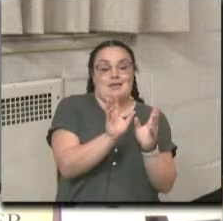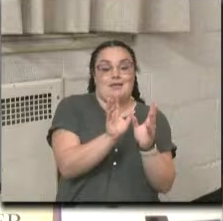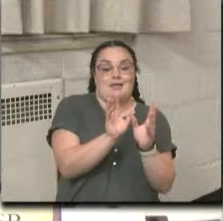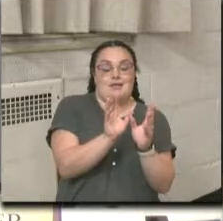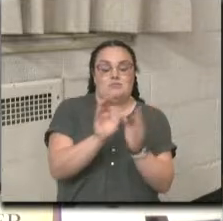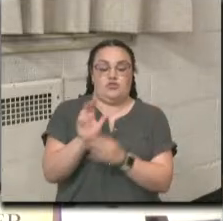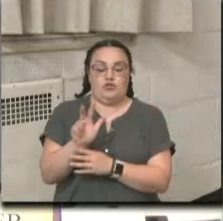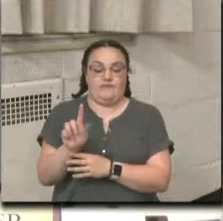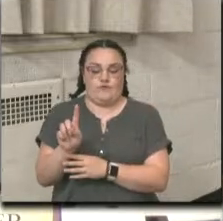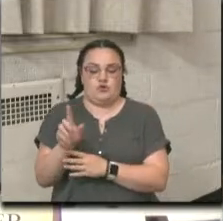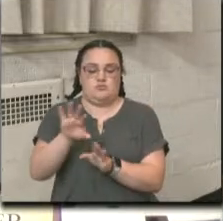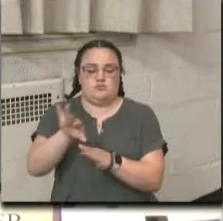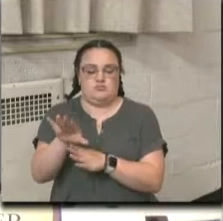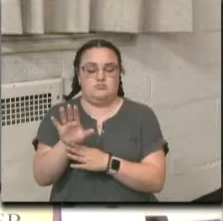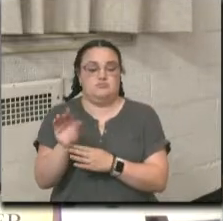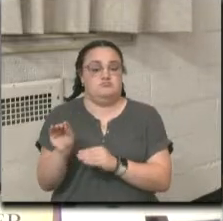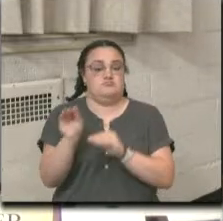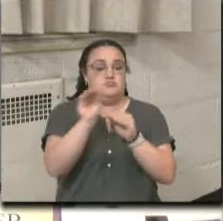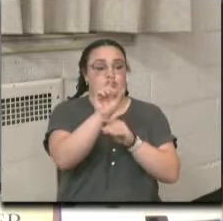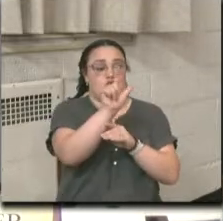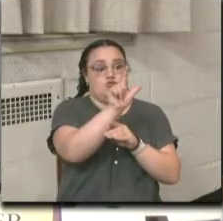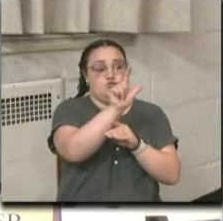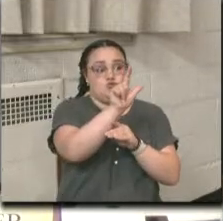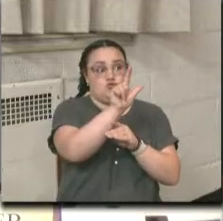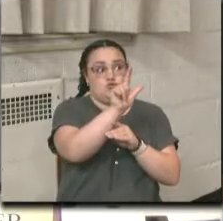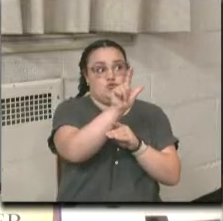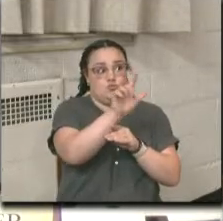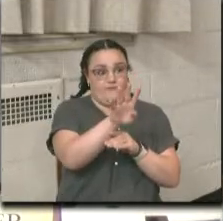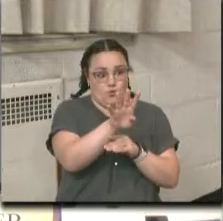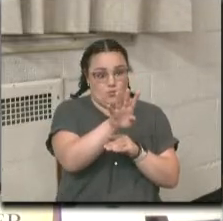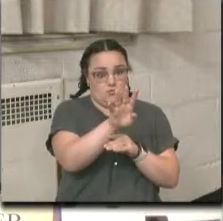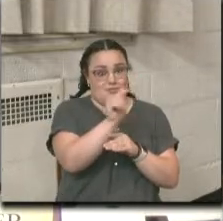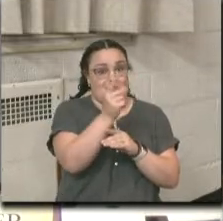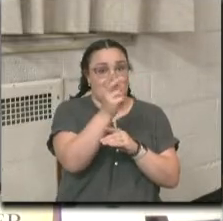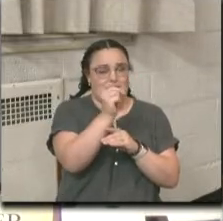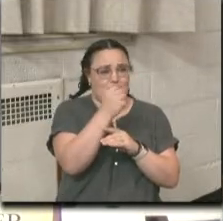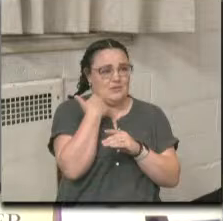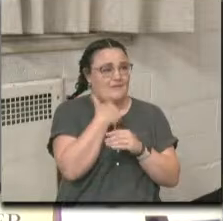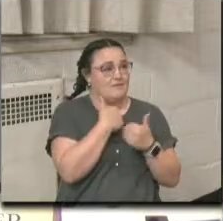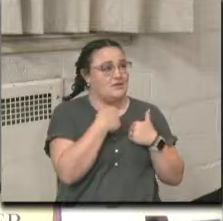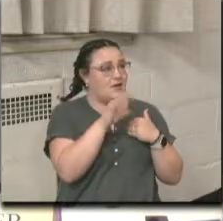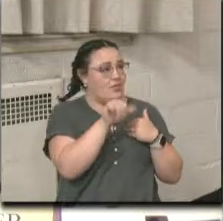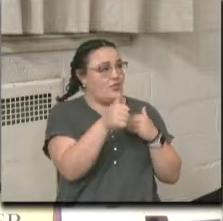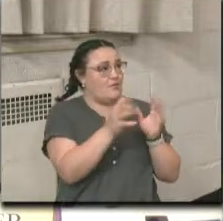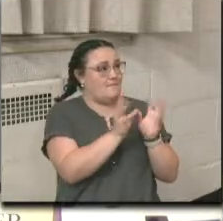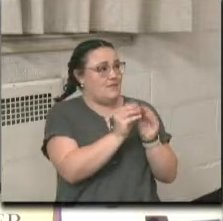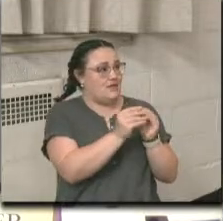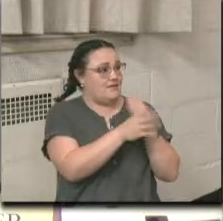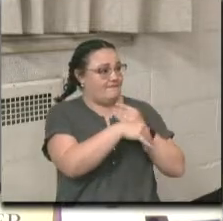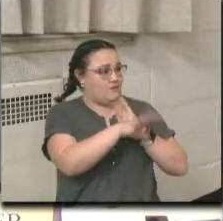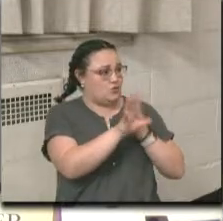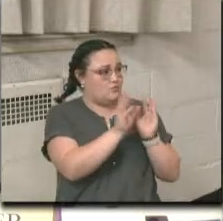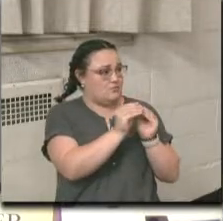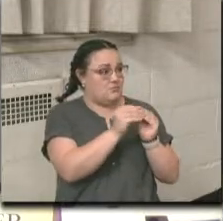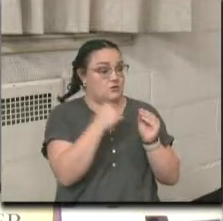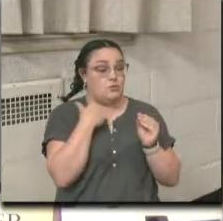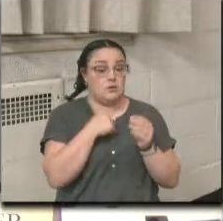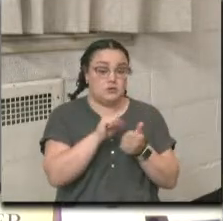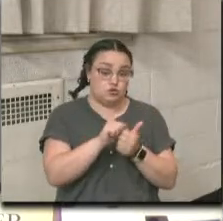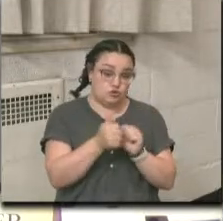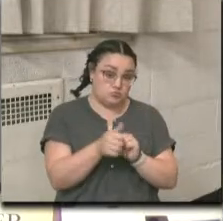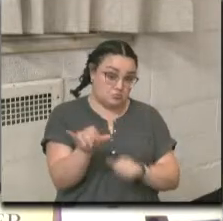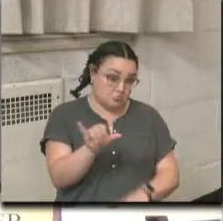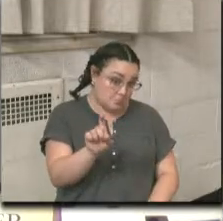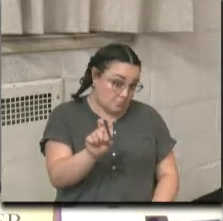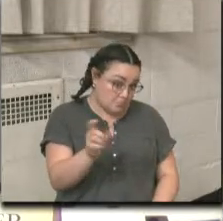to the 24th and then relocate the boundary hearing meeting, which is currently set for the 24th, virtually. Cindy,